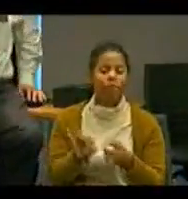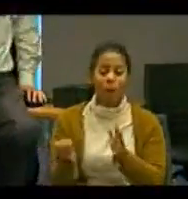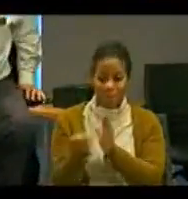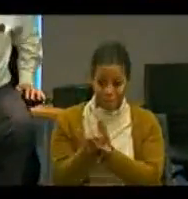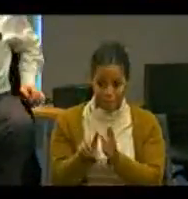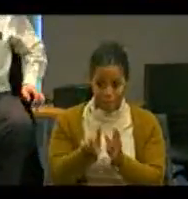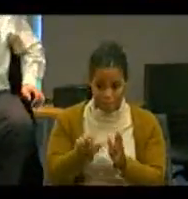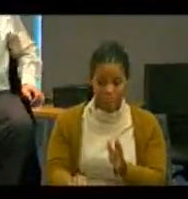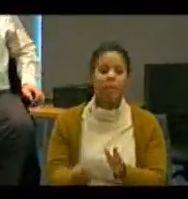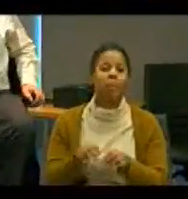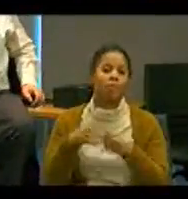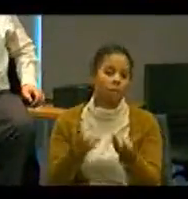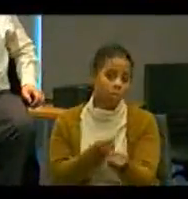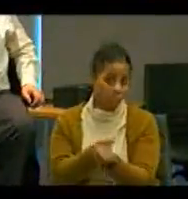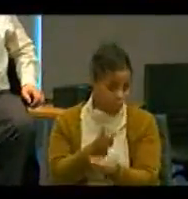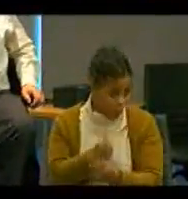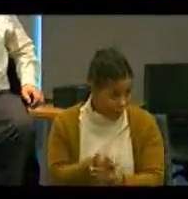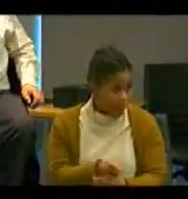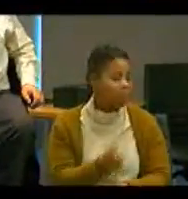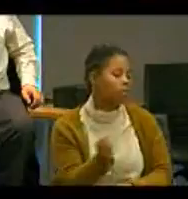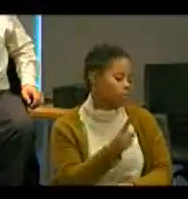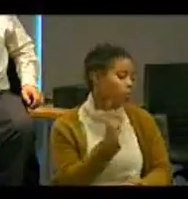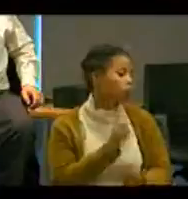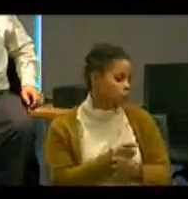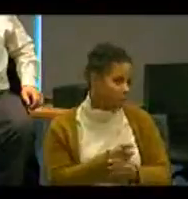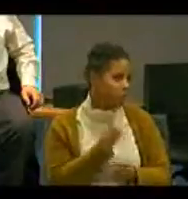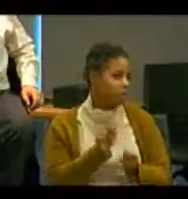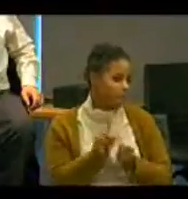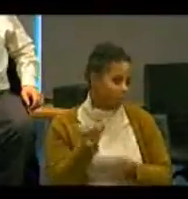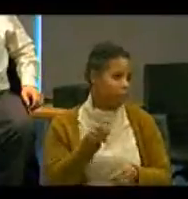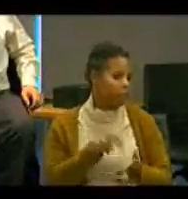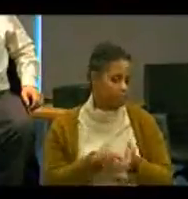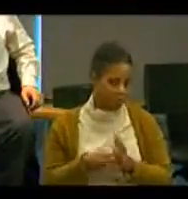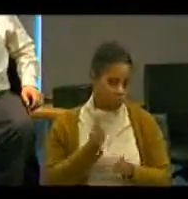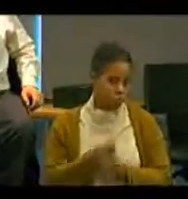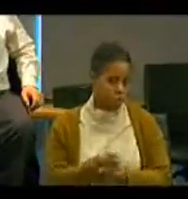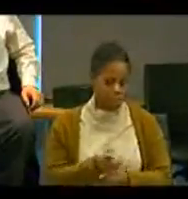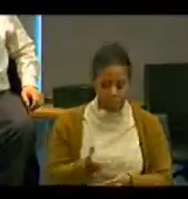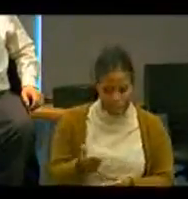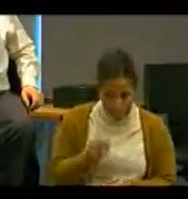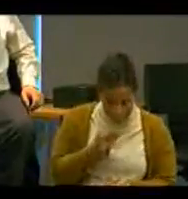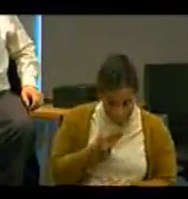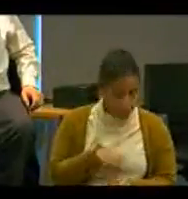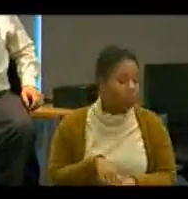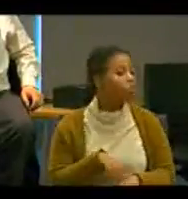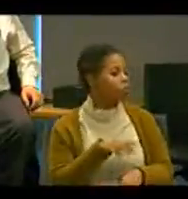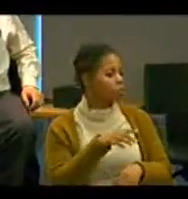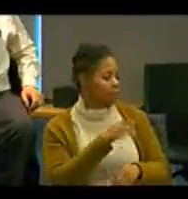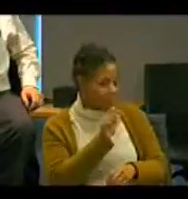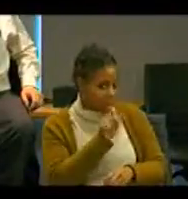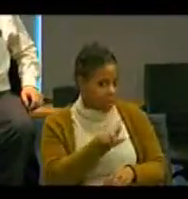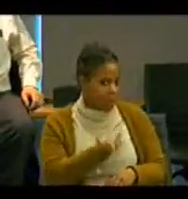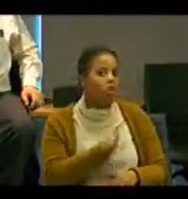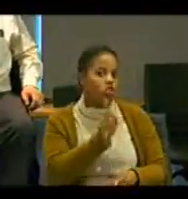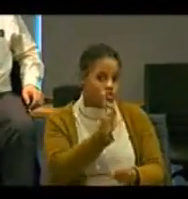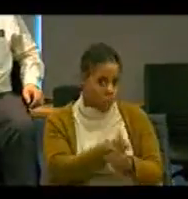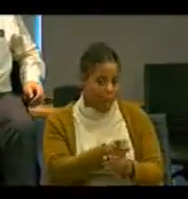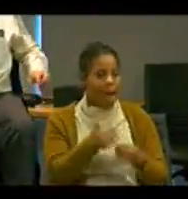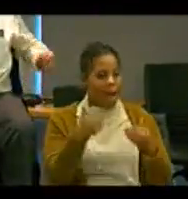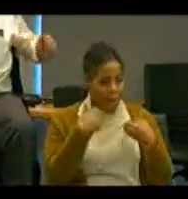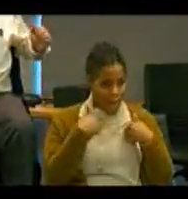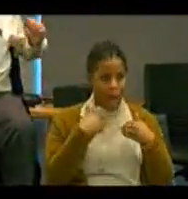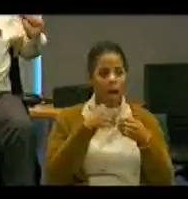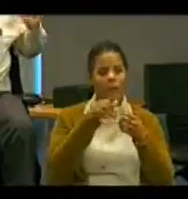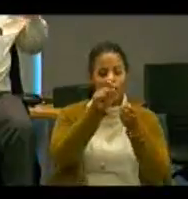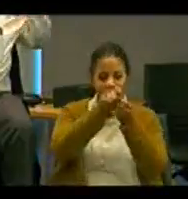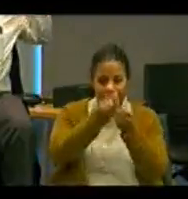Is that correct, Dr. Morgan? Your mic is off. That's correct, and there is some empirical work to support that once